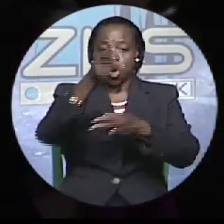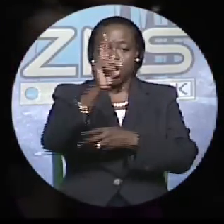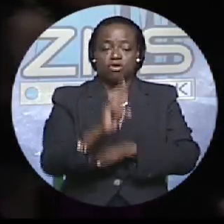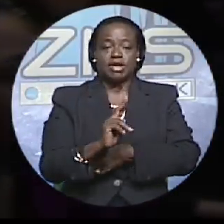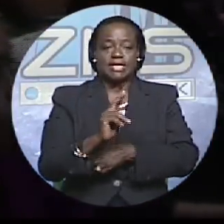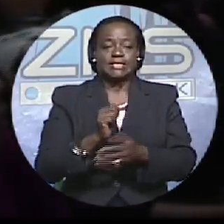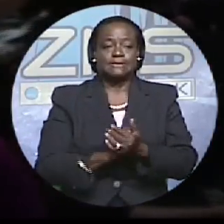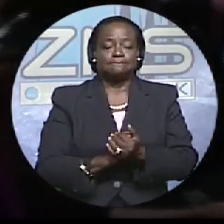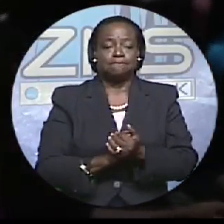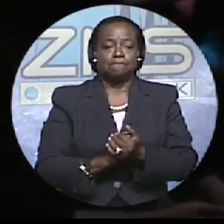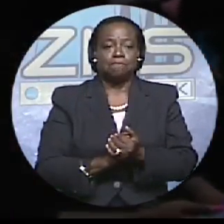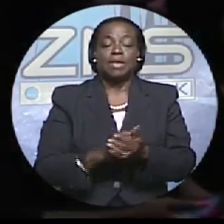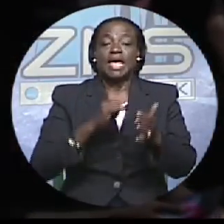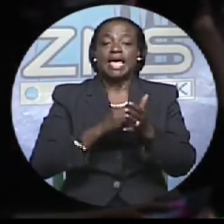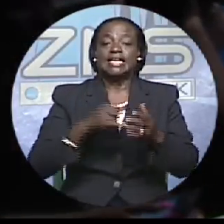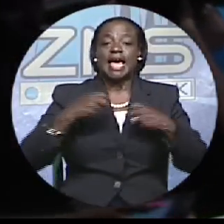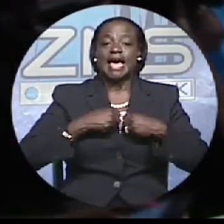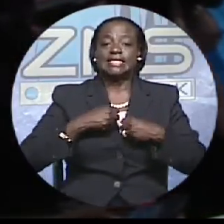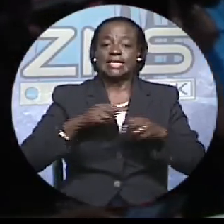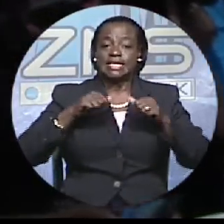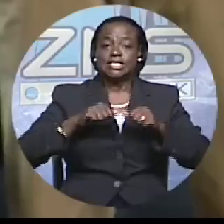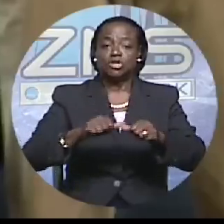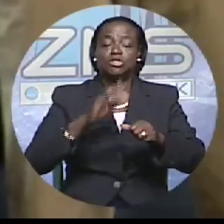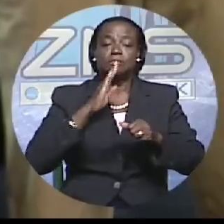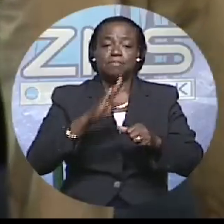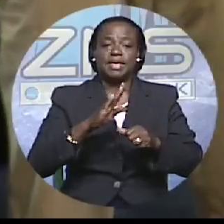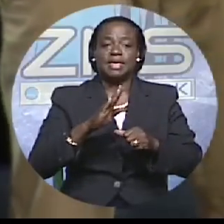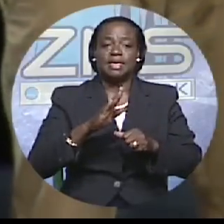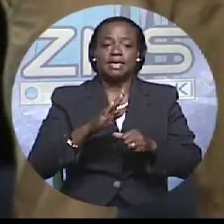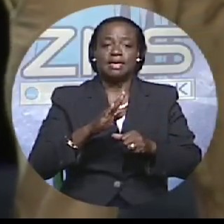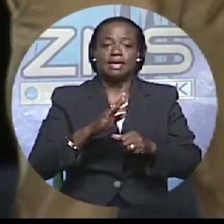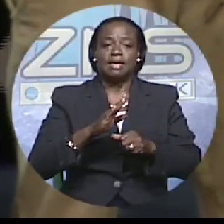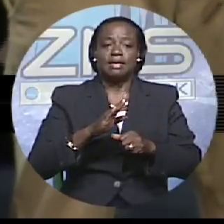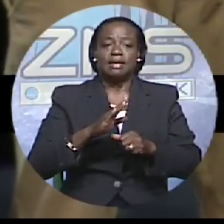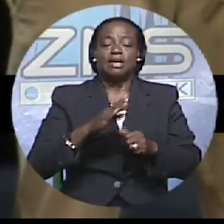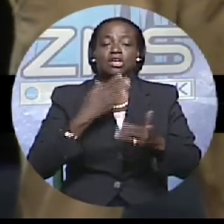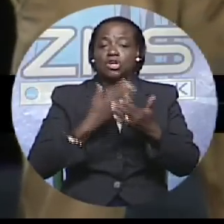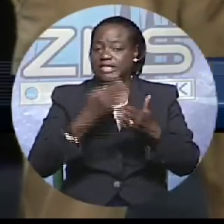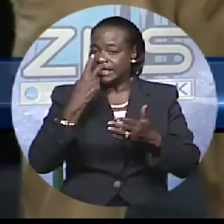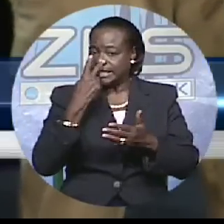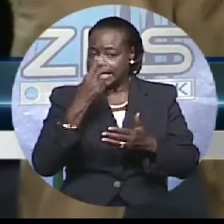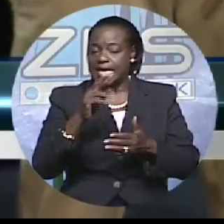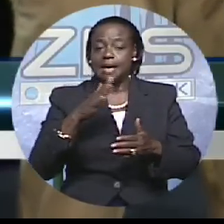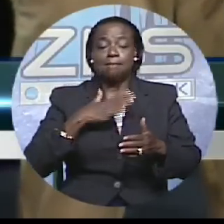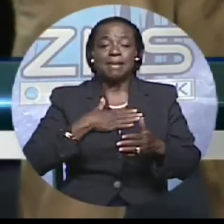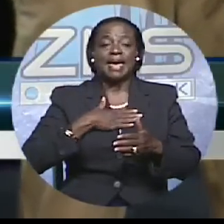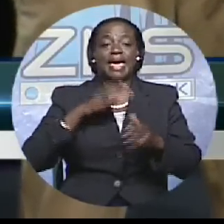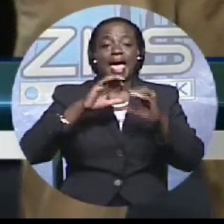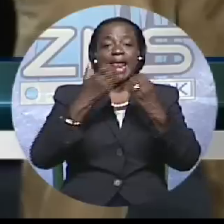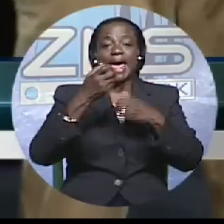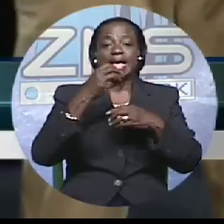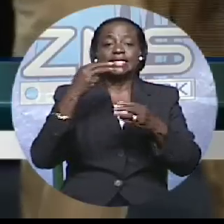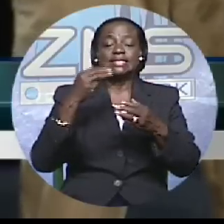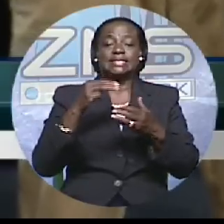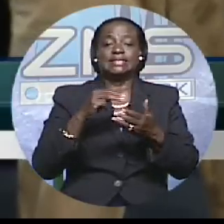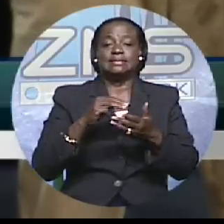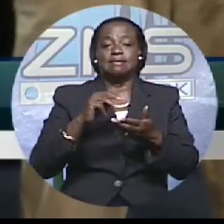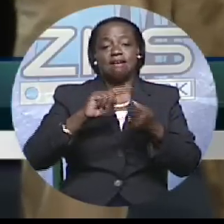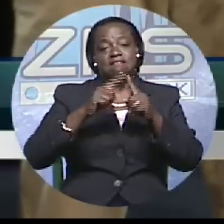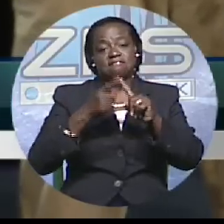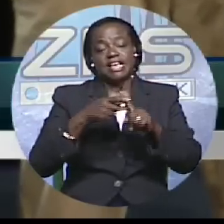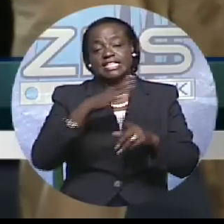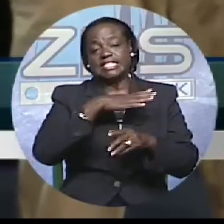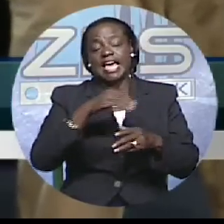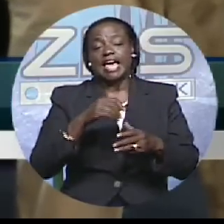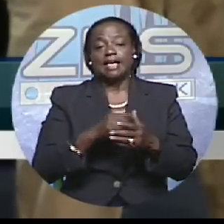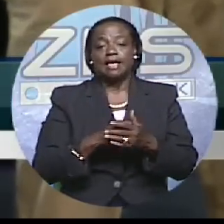and is continuing to be extraordinary seeing my former classmates and my friends get the chance to